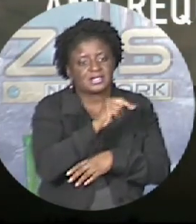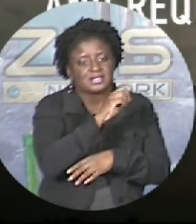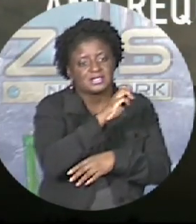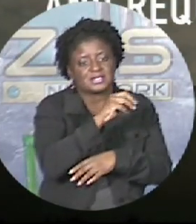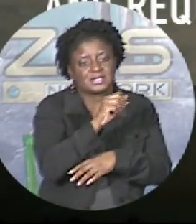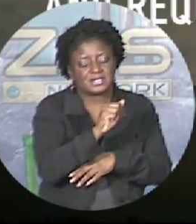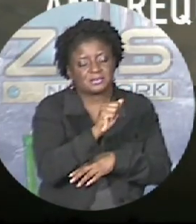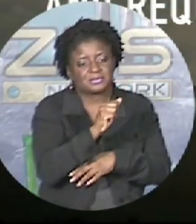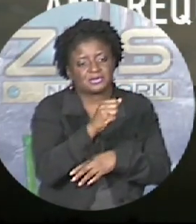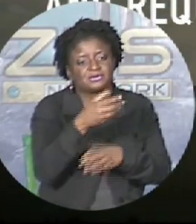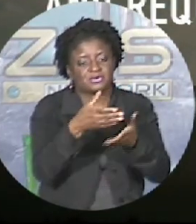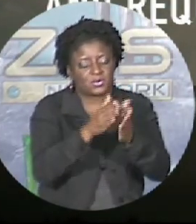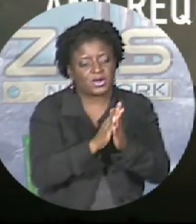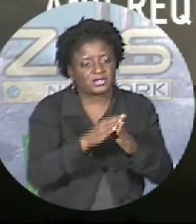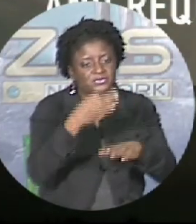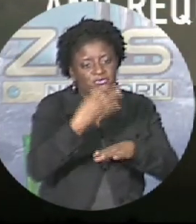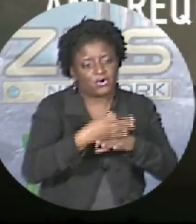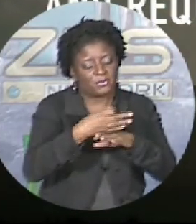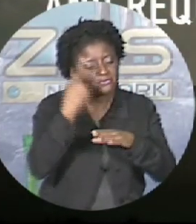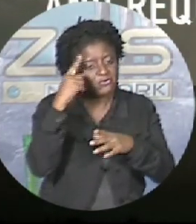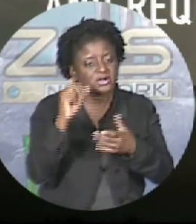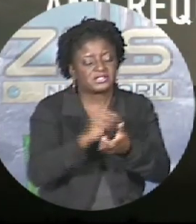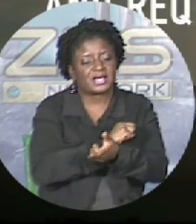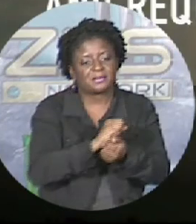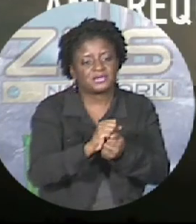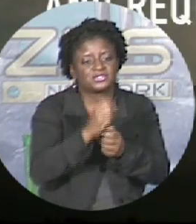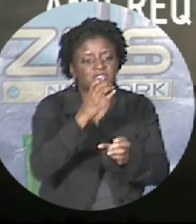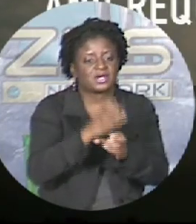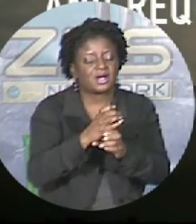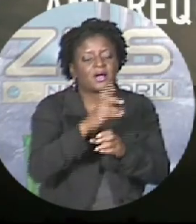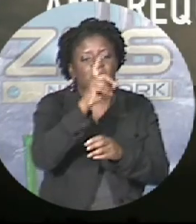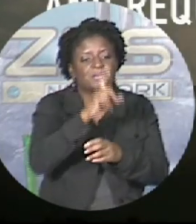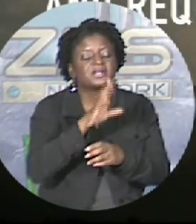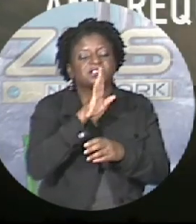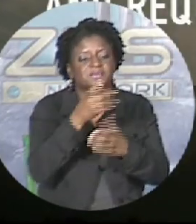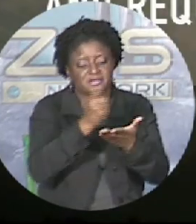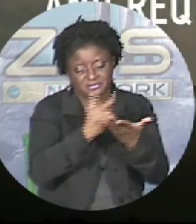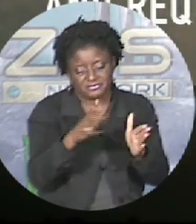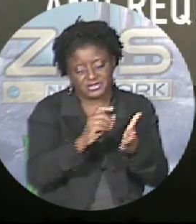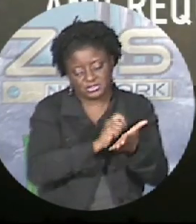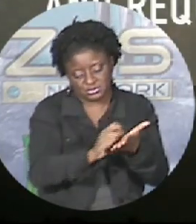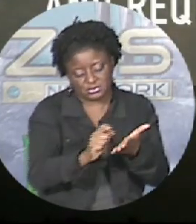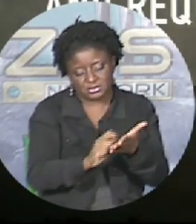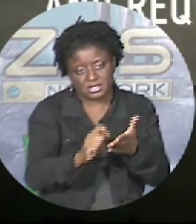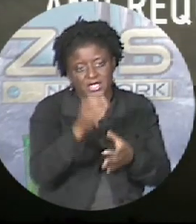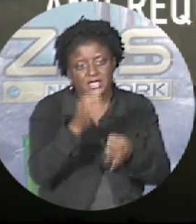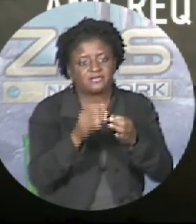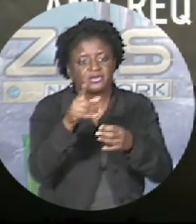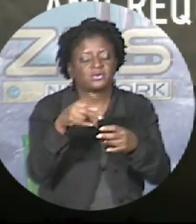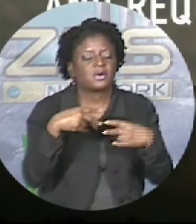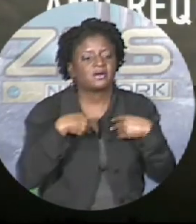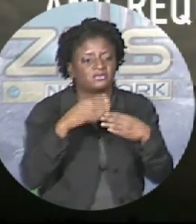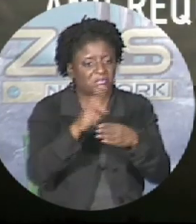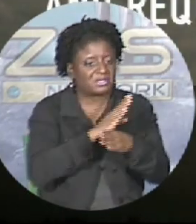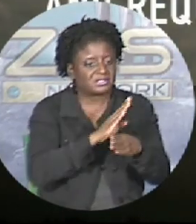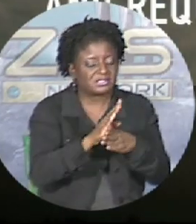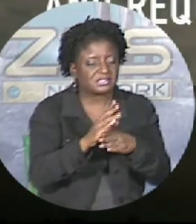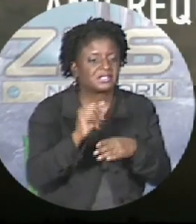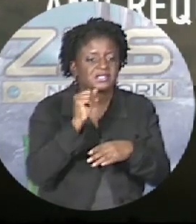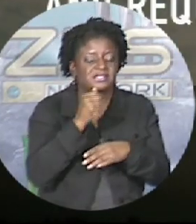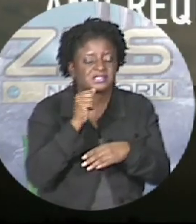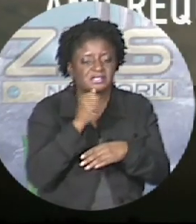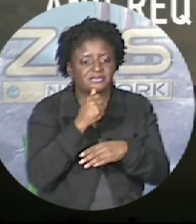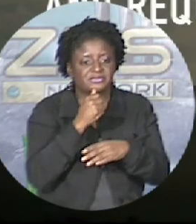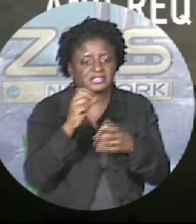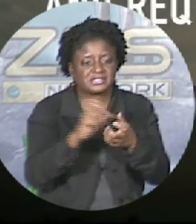form for damaged motor vehicle form must be completed. Now, if you are a business that has suffered damage and is seeking to import goods